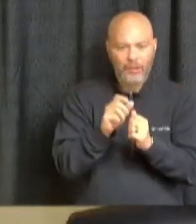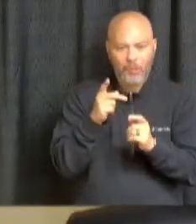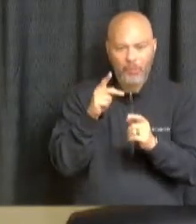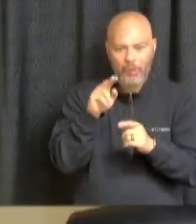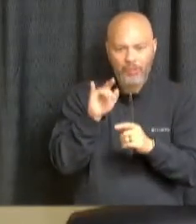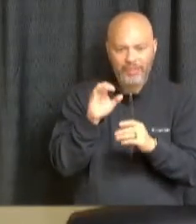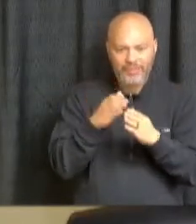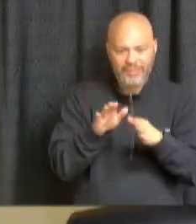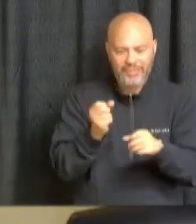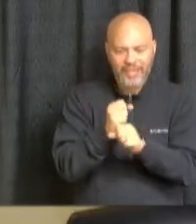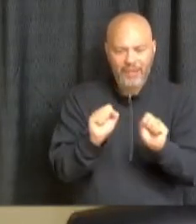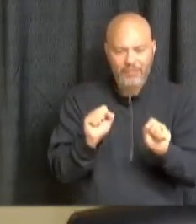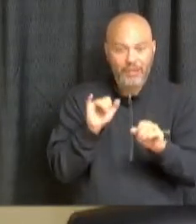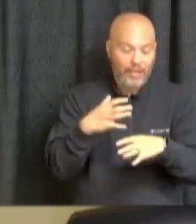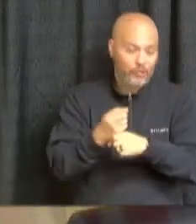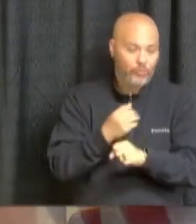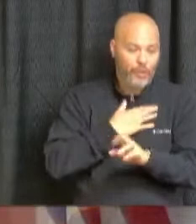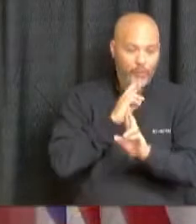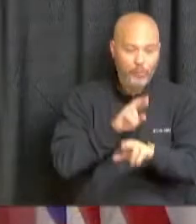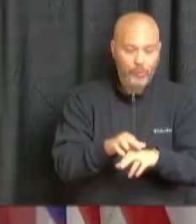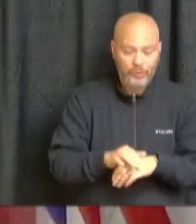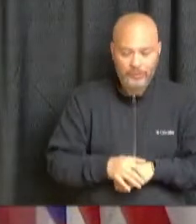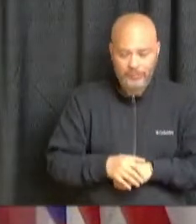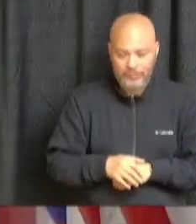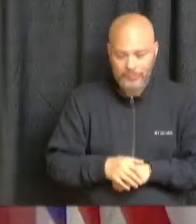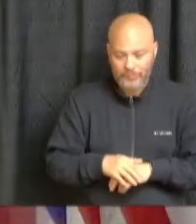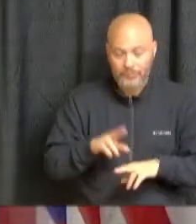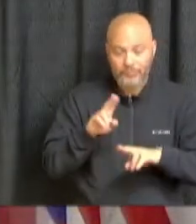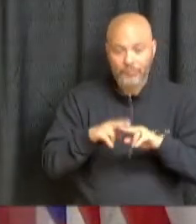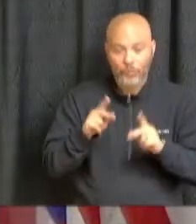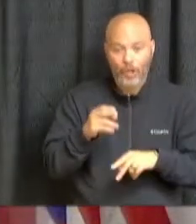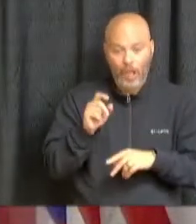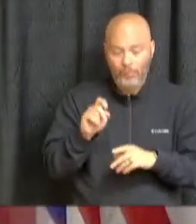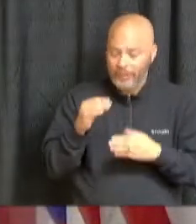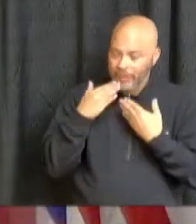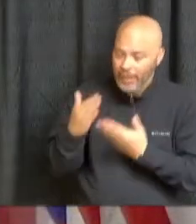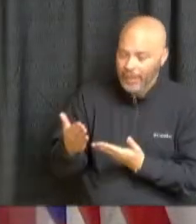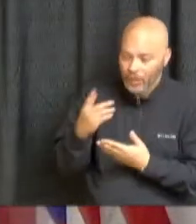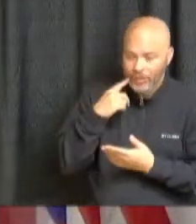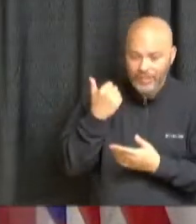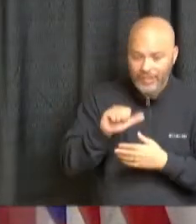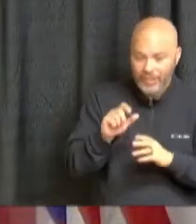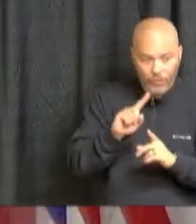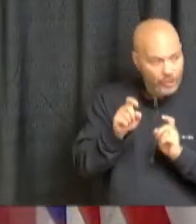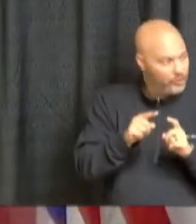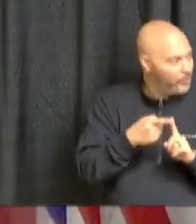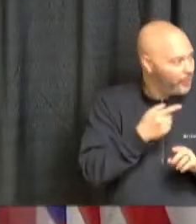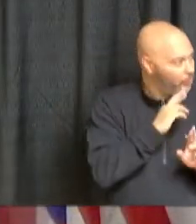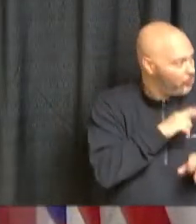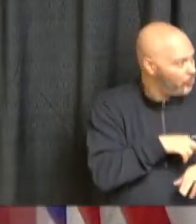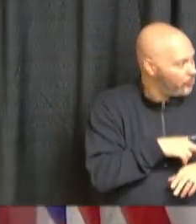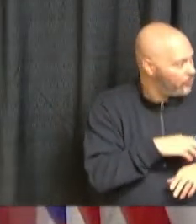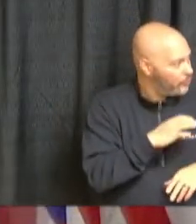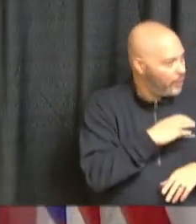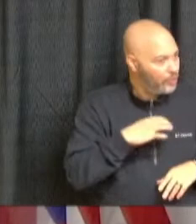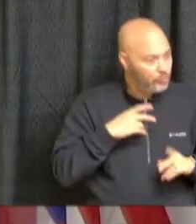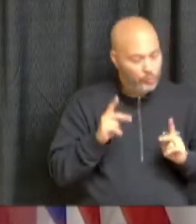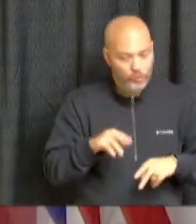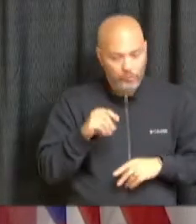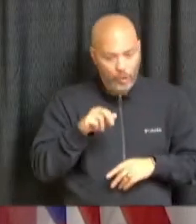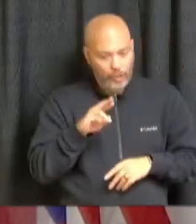public safety. But that will conclude my report. Thank you, Chairperson Holloman. Any questions about this committee report? Councilperson Marquis,